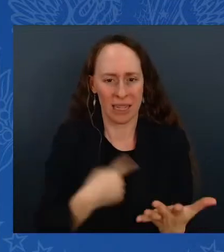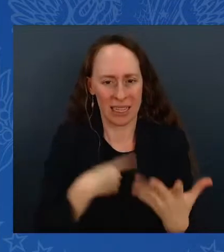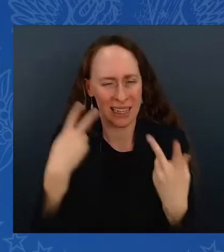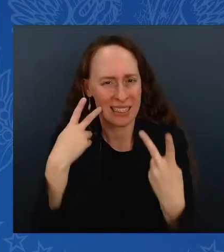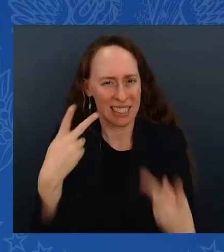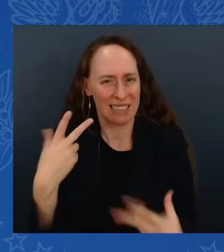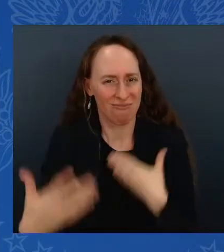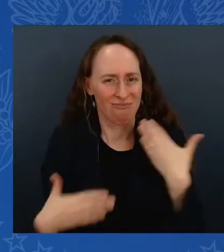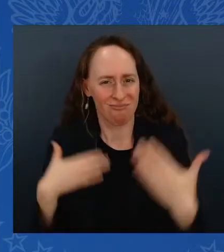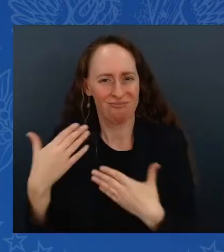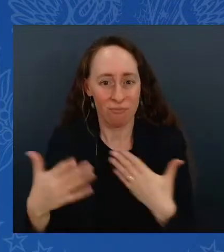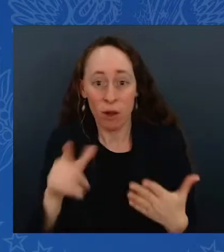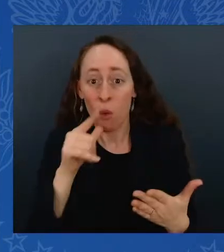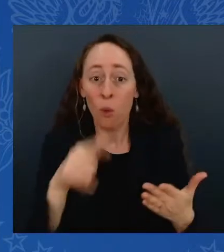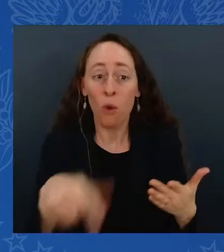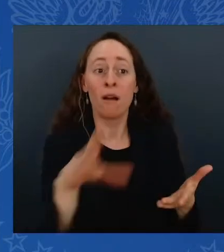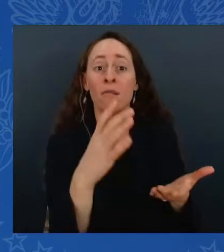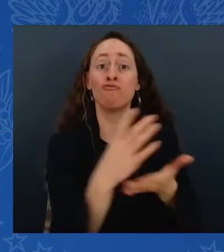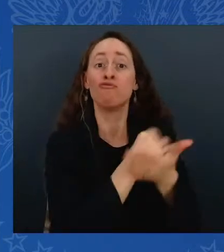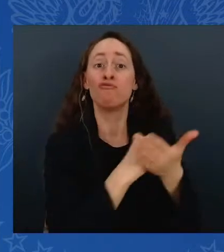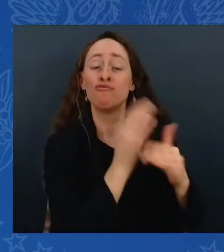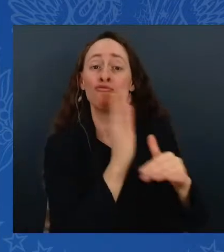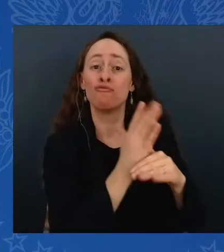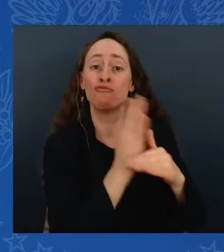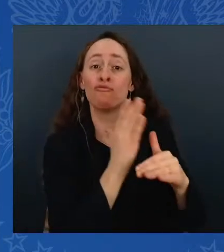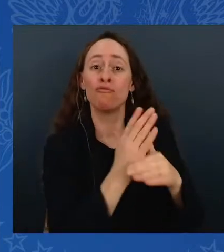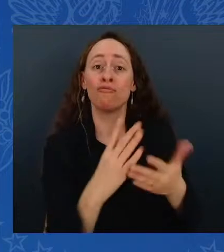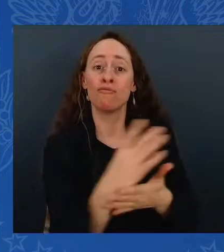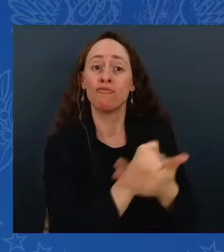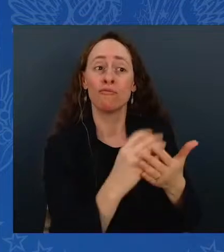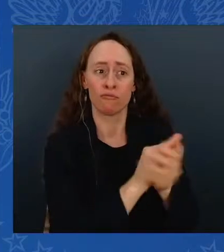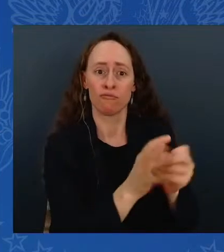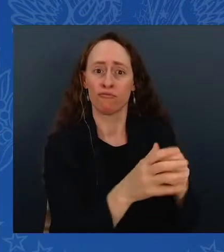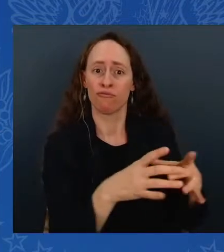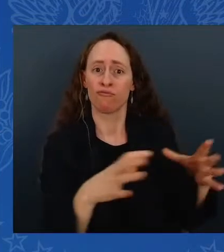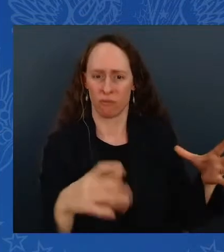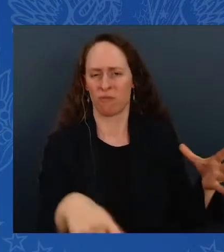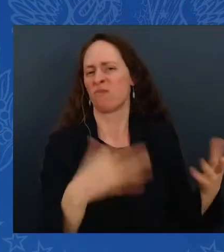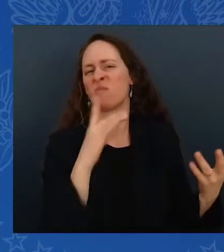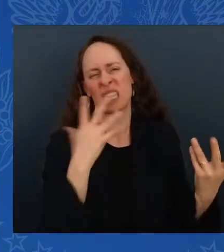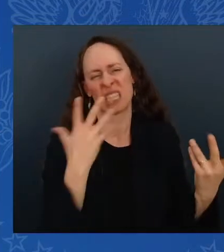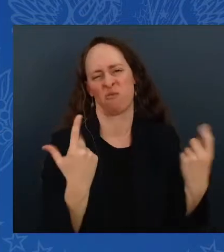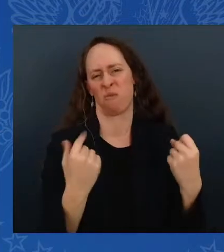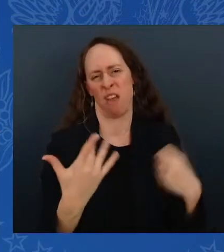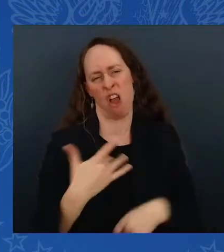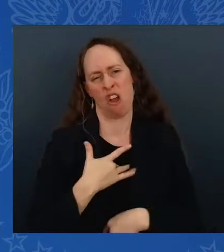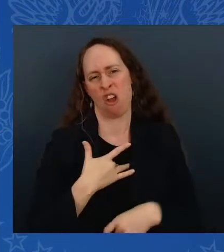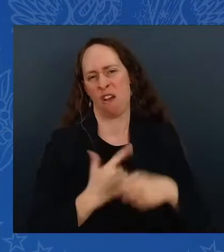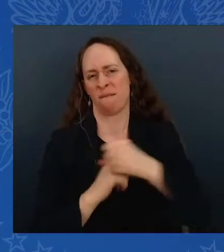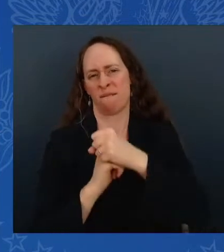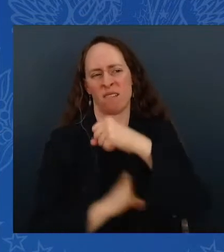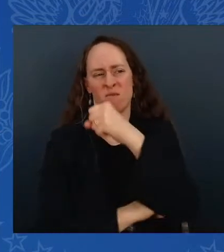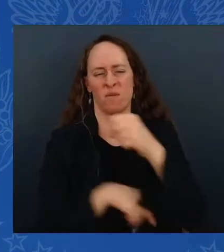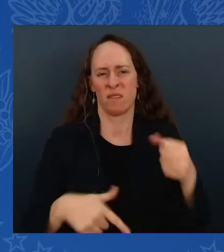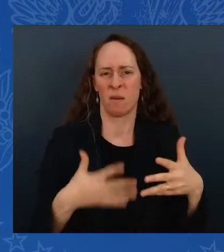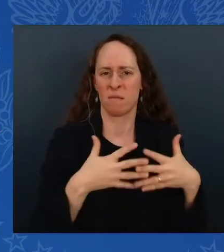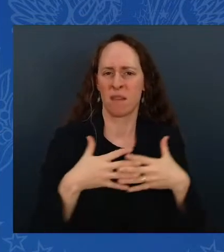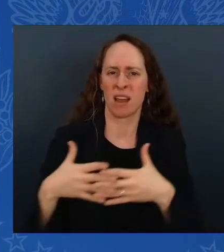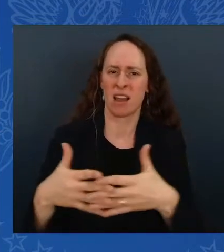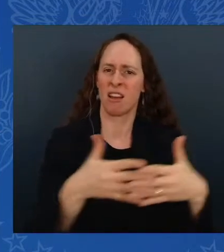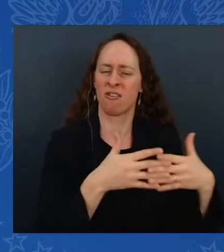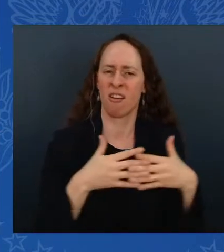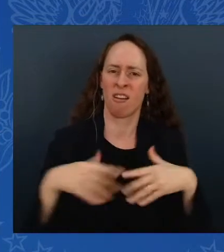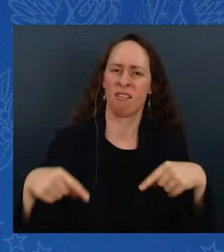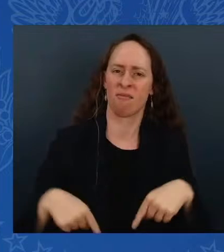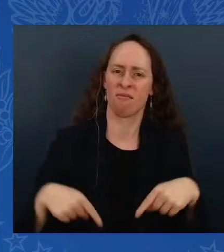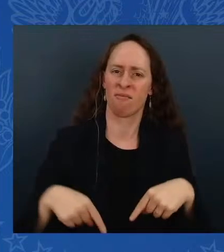recovery. Here are the keys from the new playbook, in my view. Within the first 2 months in office, I